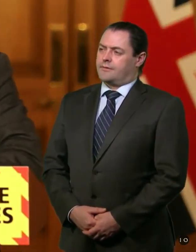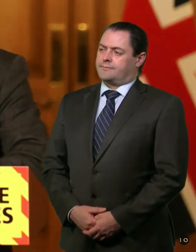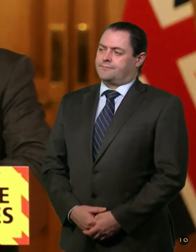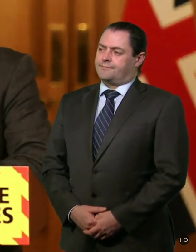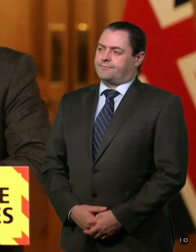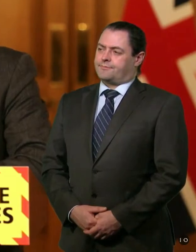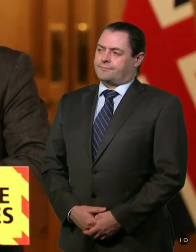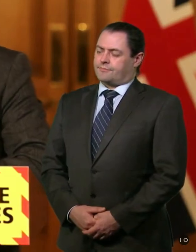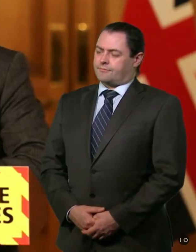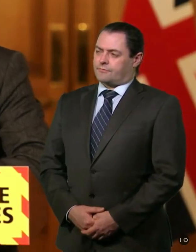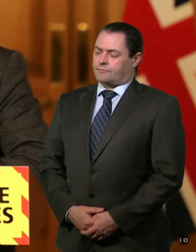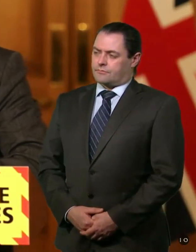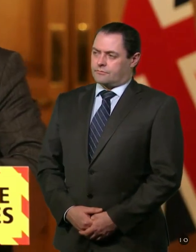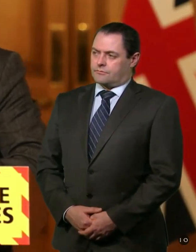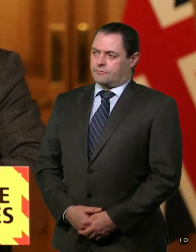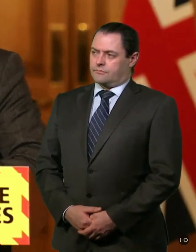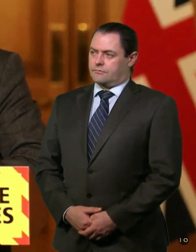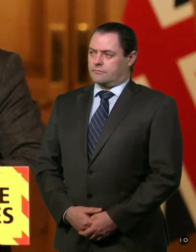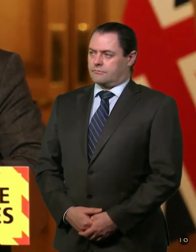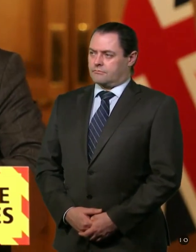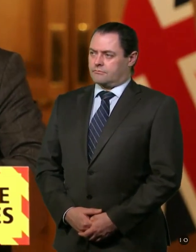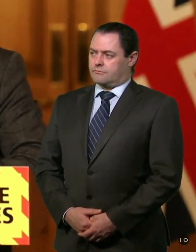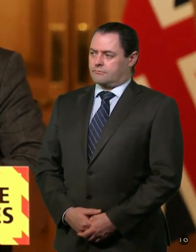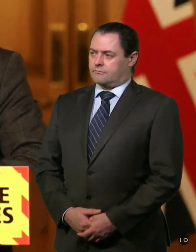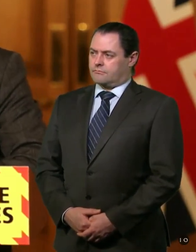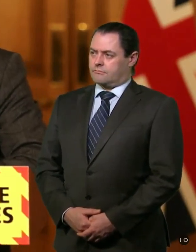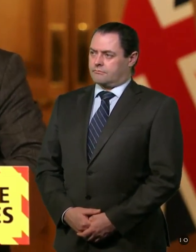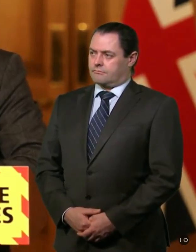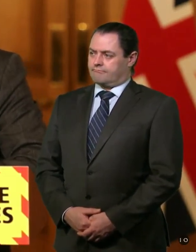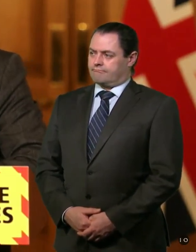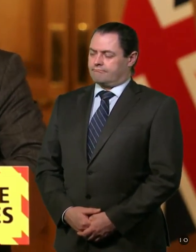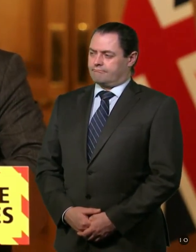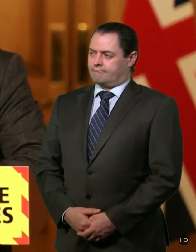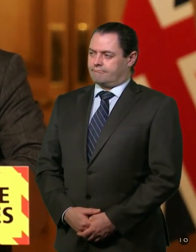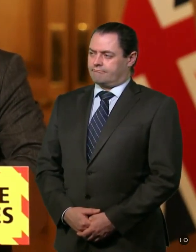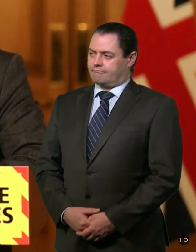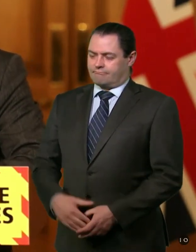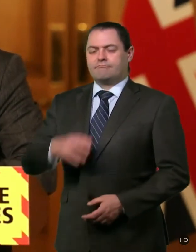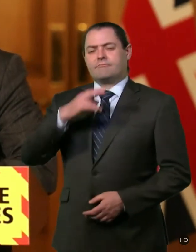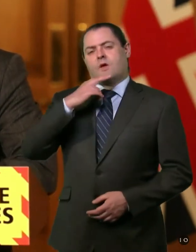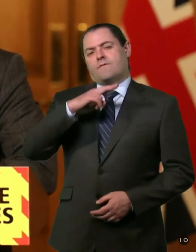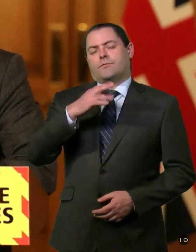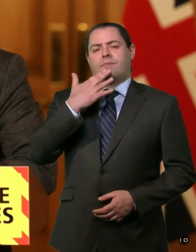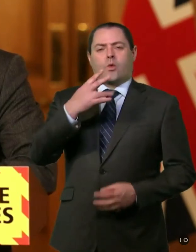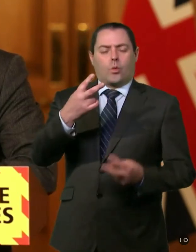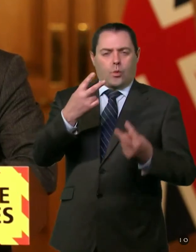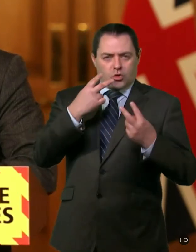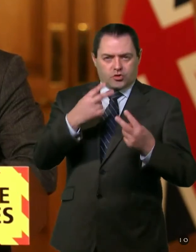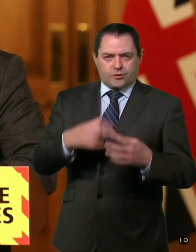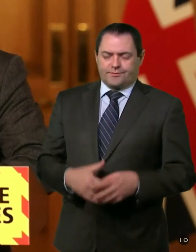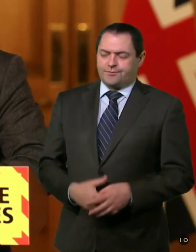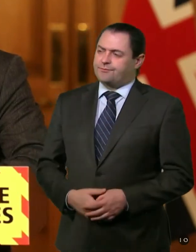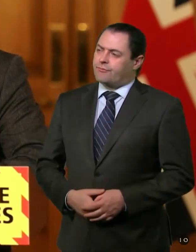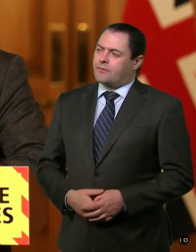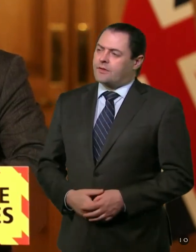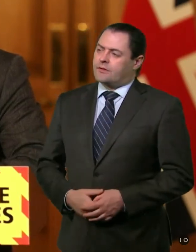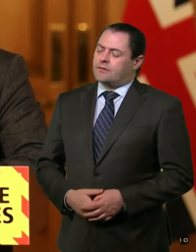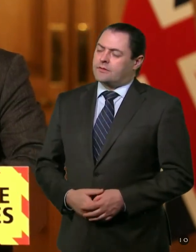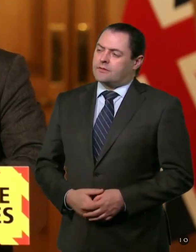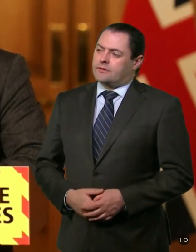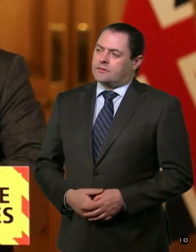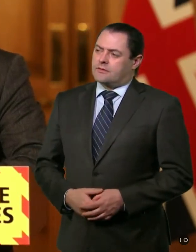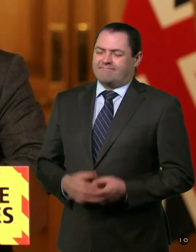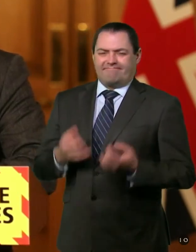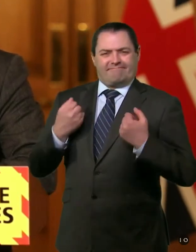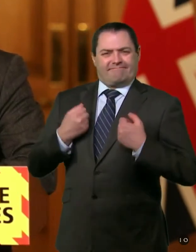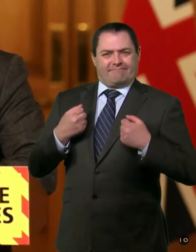Good afternoon, thanks for joining us. When we look at the toll of this pandemic, it must be measured not only in the tragic